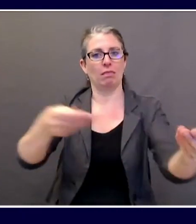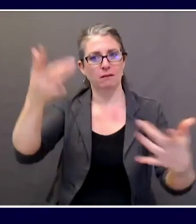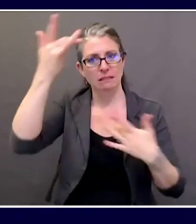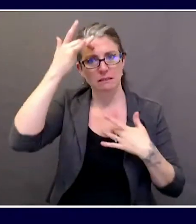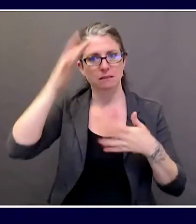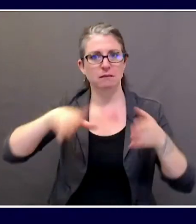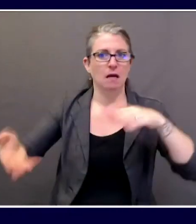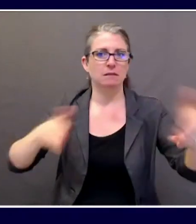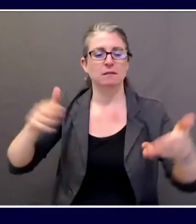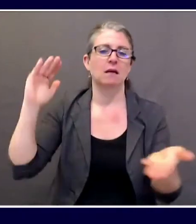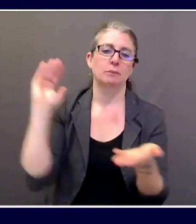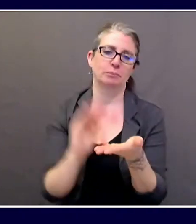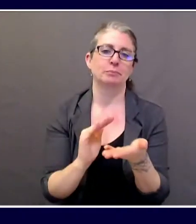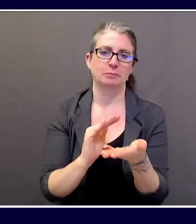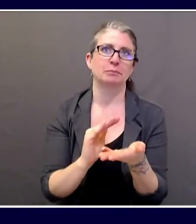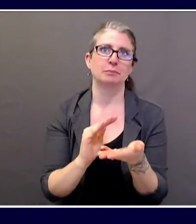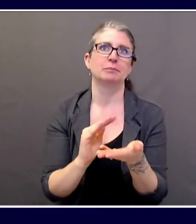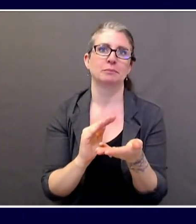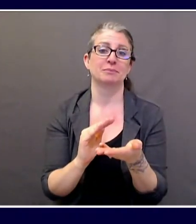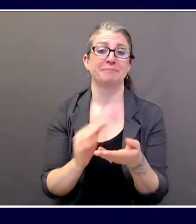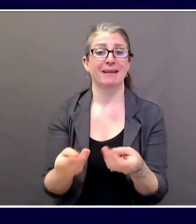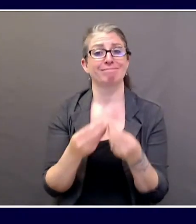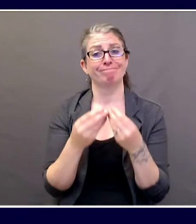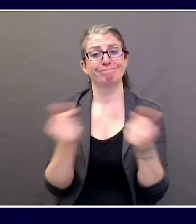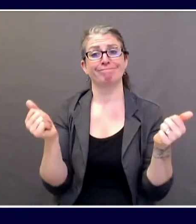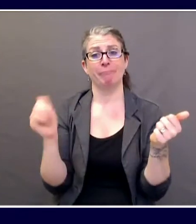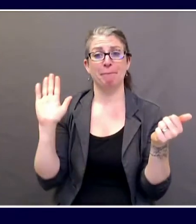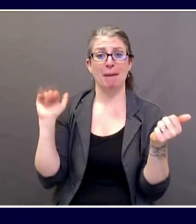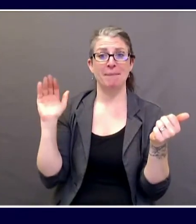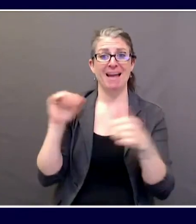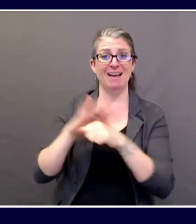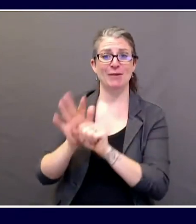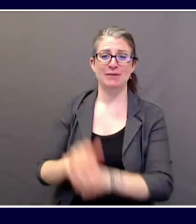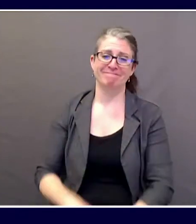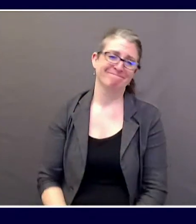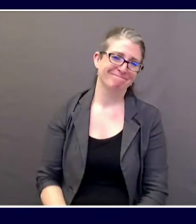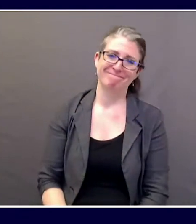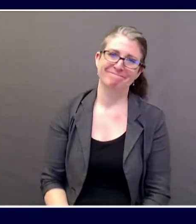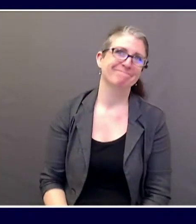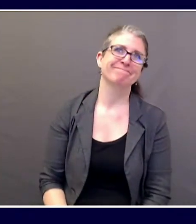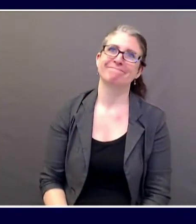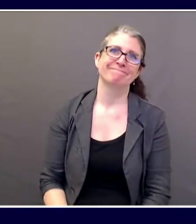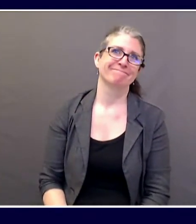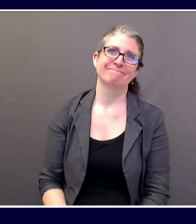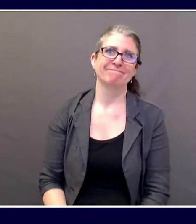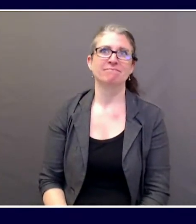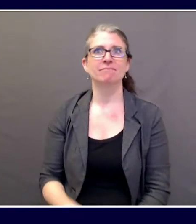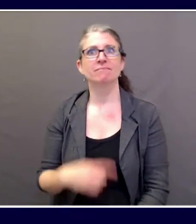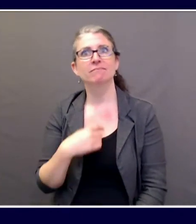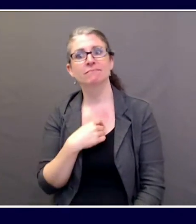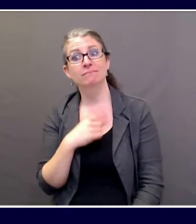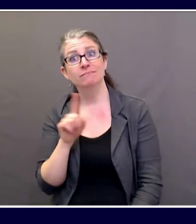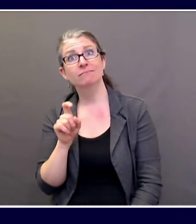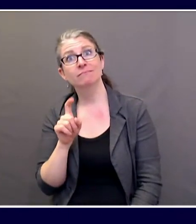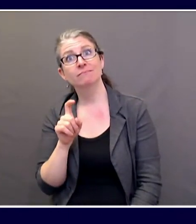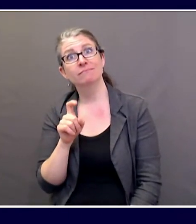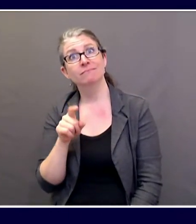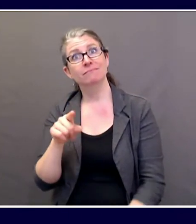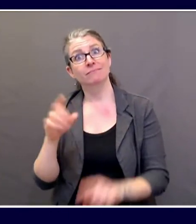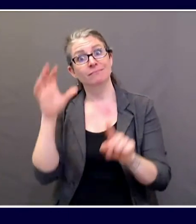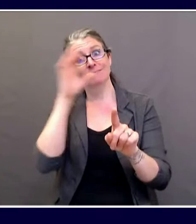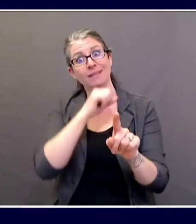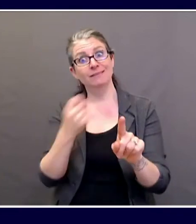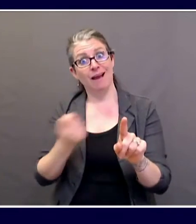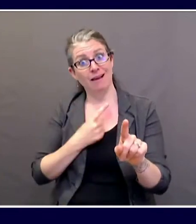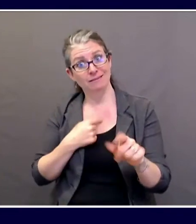How was that non-speculation speculation? That was good. Thank you very much. So somewhat similar, but